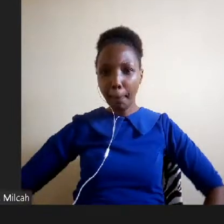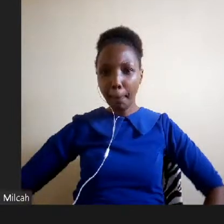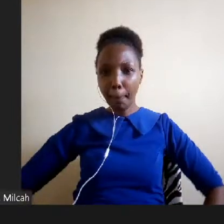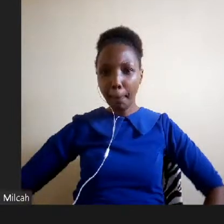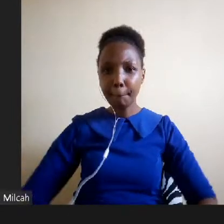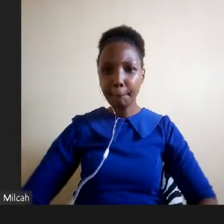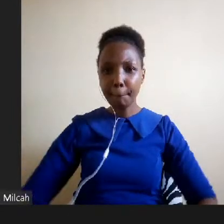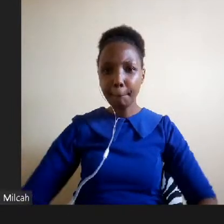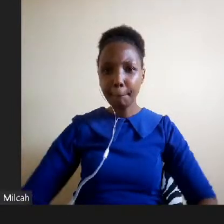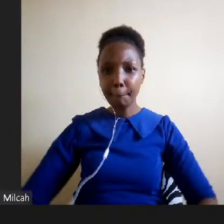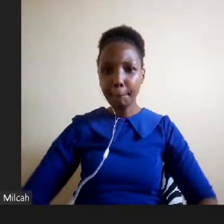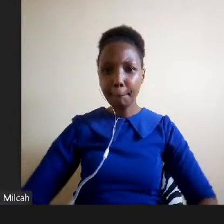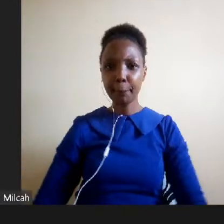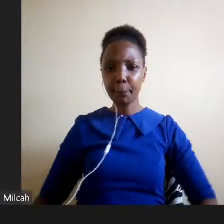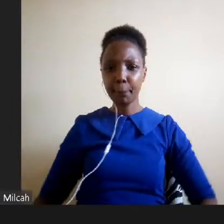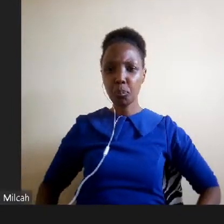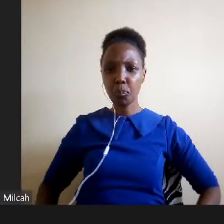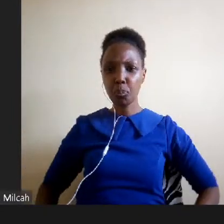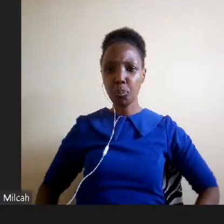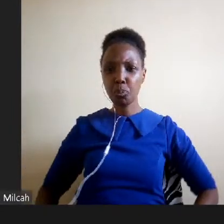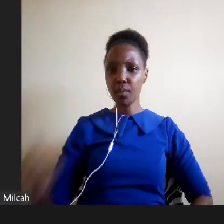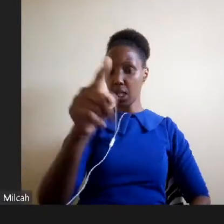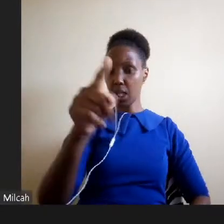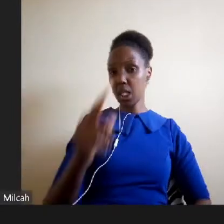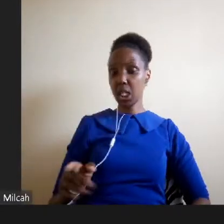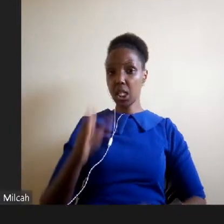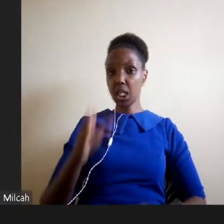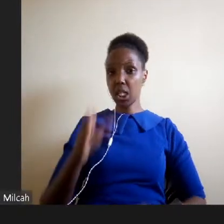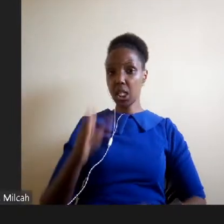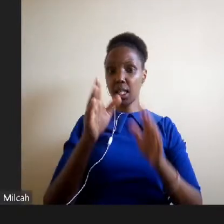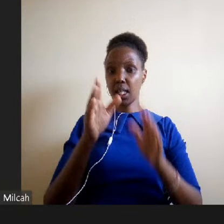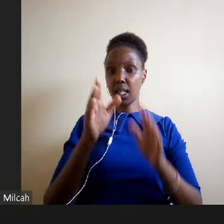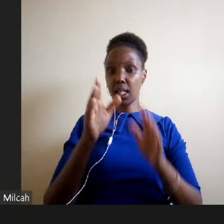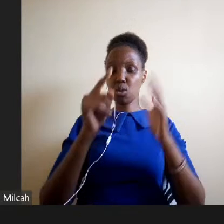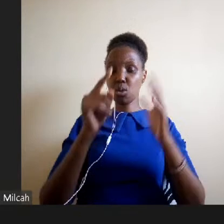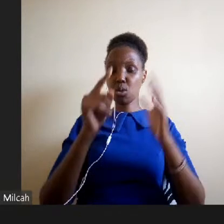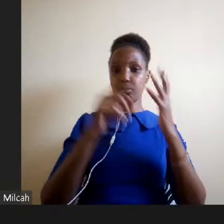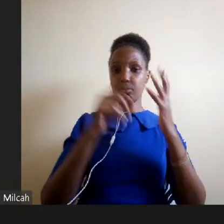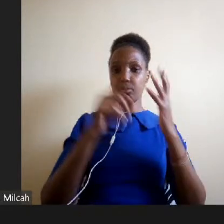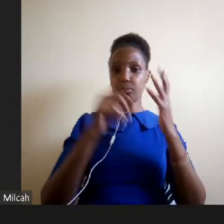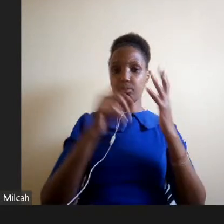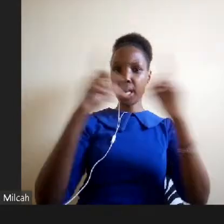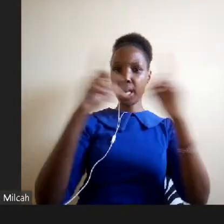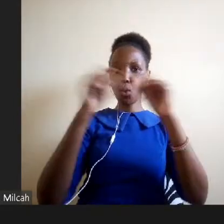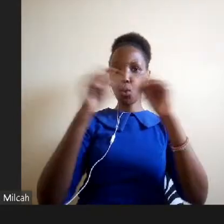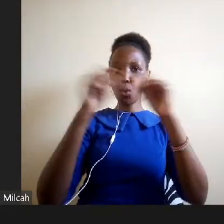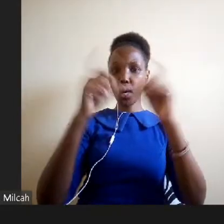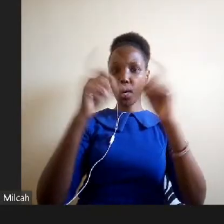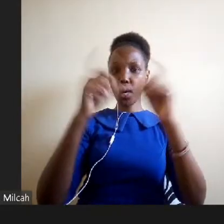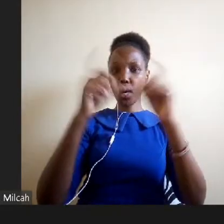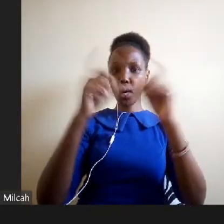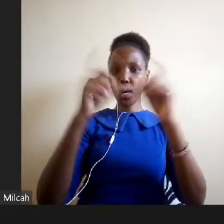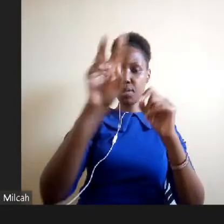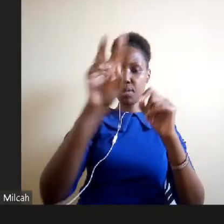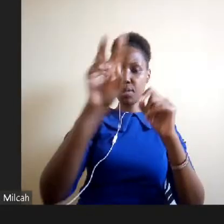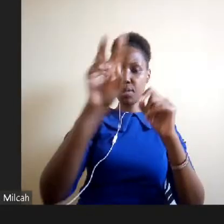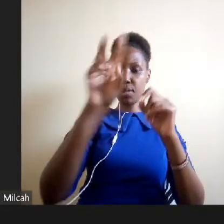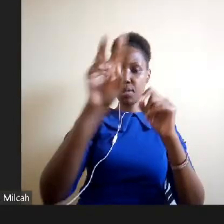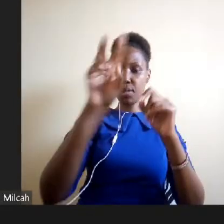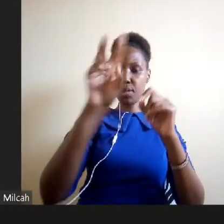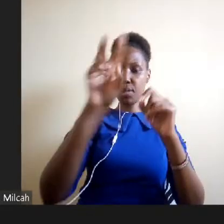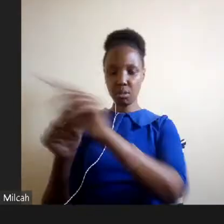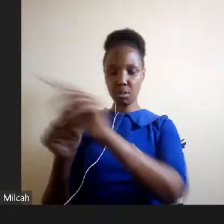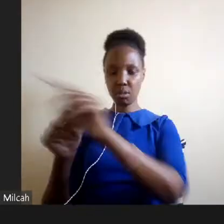is targeting an individual or a group with persistent and offensive messaging, which could develop into cyber